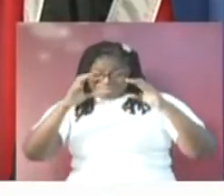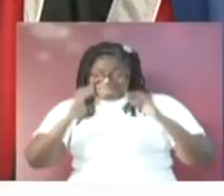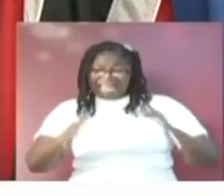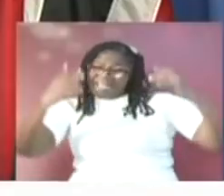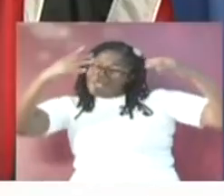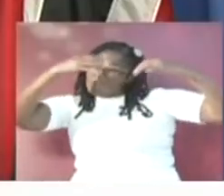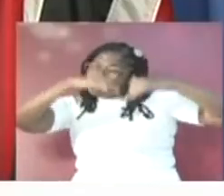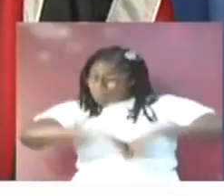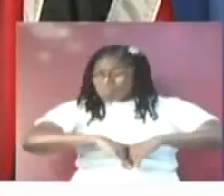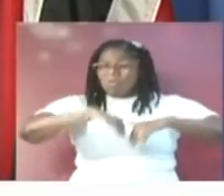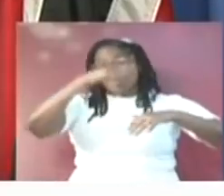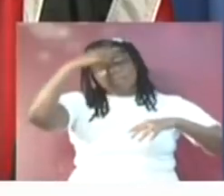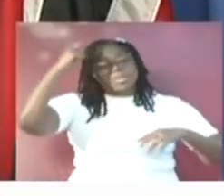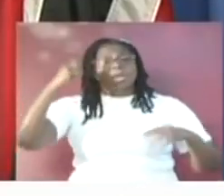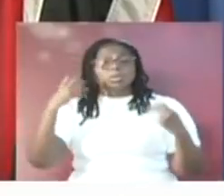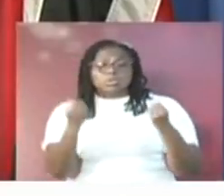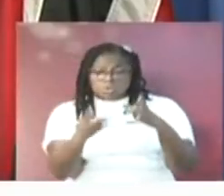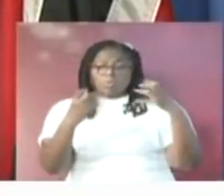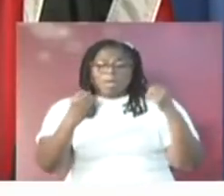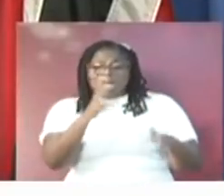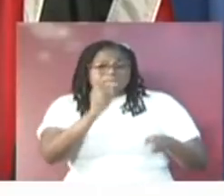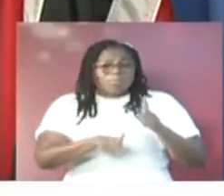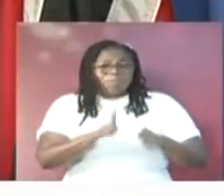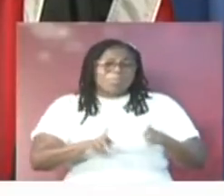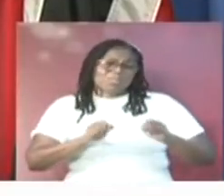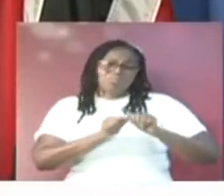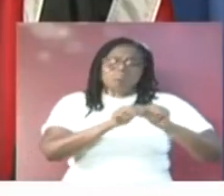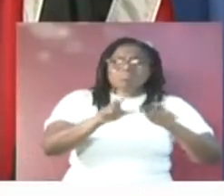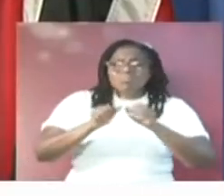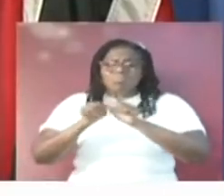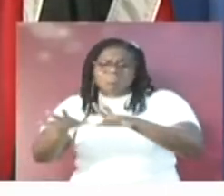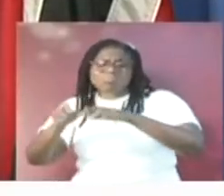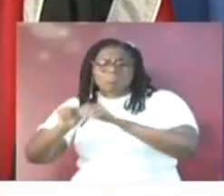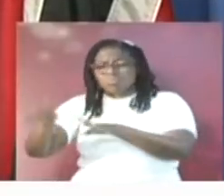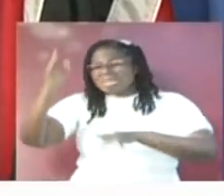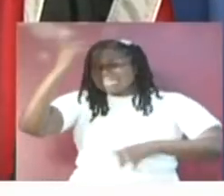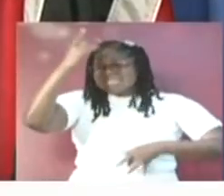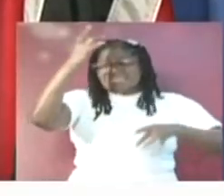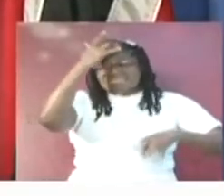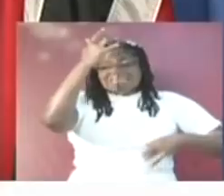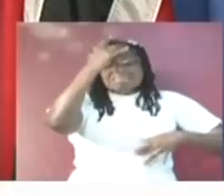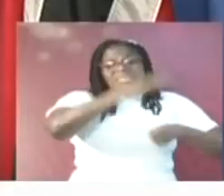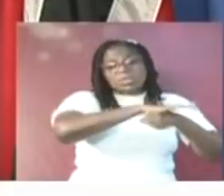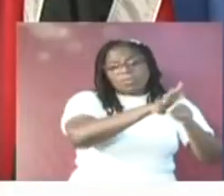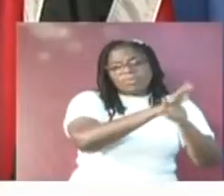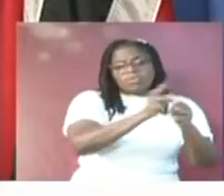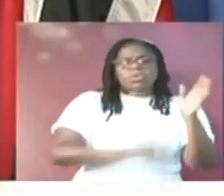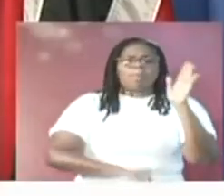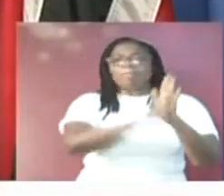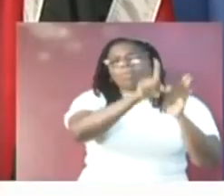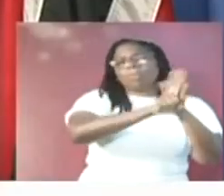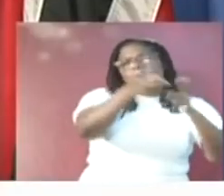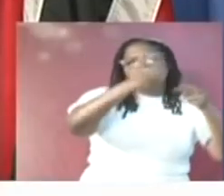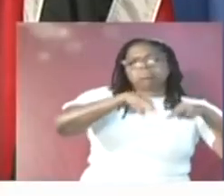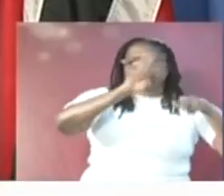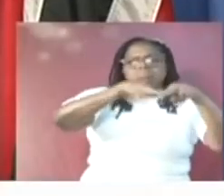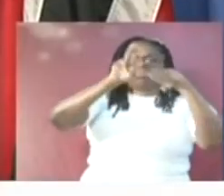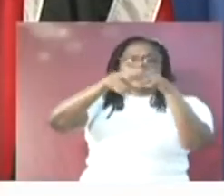told us if we are not able to suppress the rate at which things are going now, we